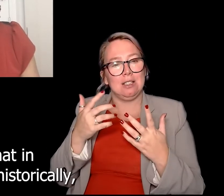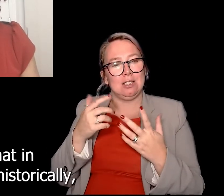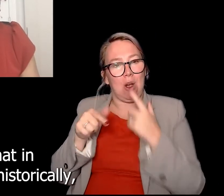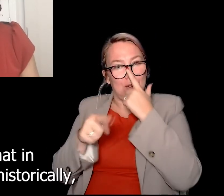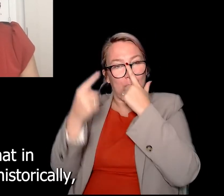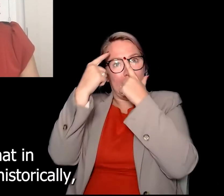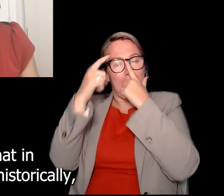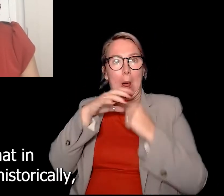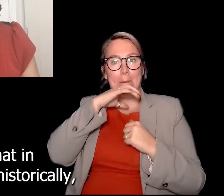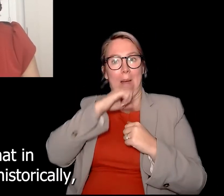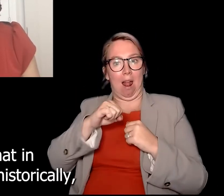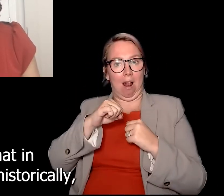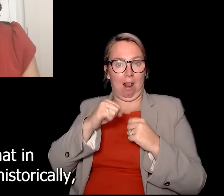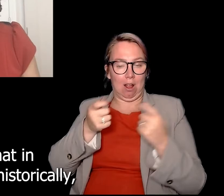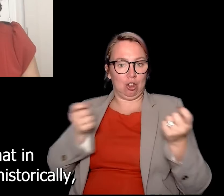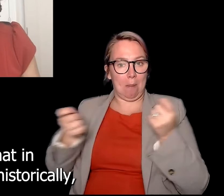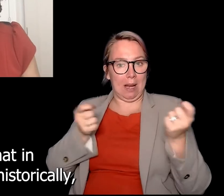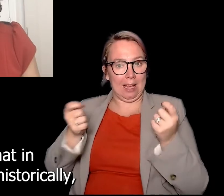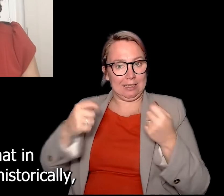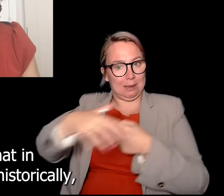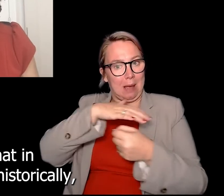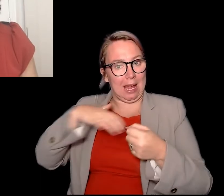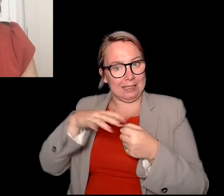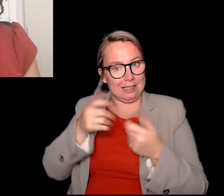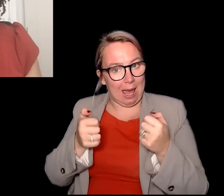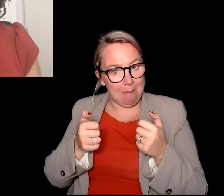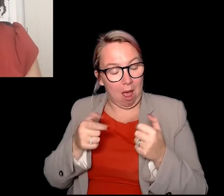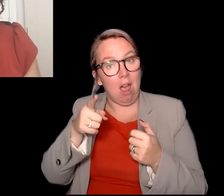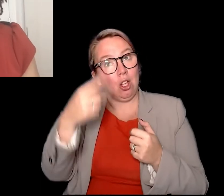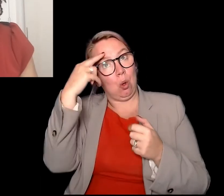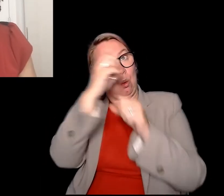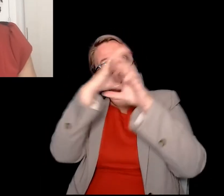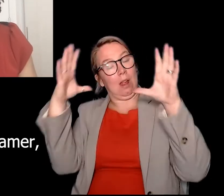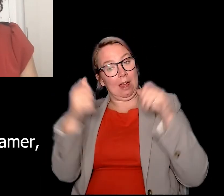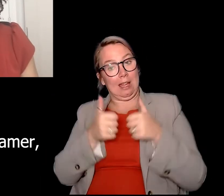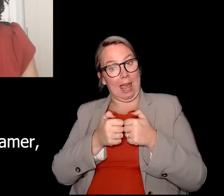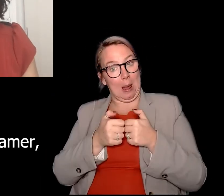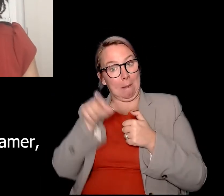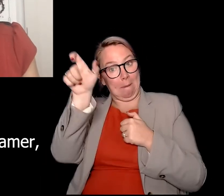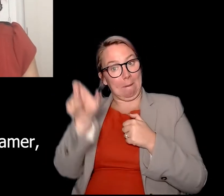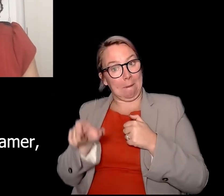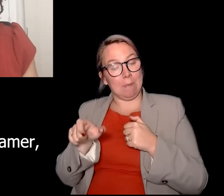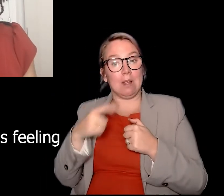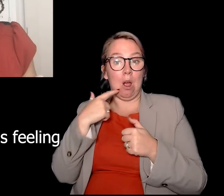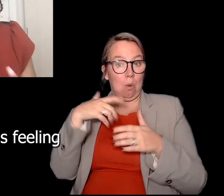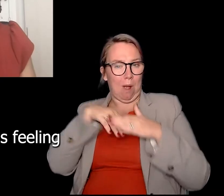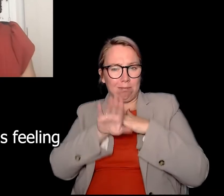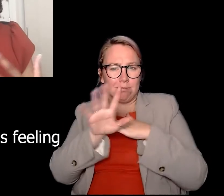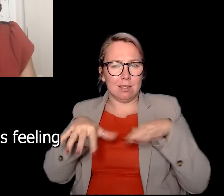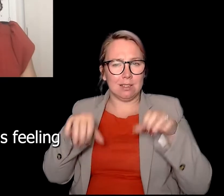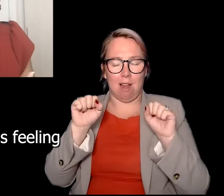no, And especially, how did you think about that in a very male-dominated space to historically gaming? absolutely. When you think about a gamer, right?